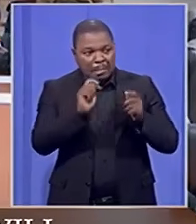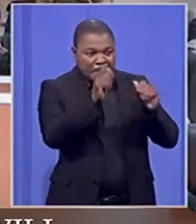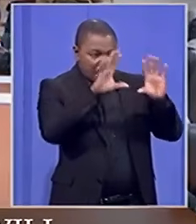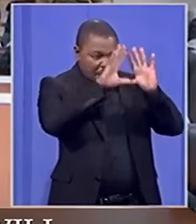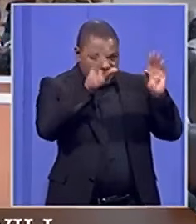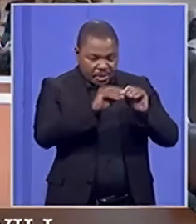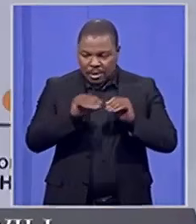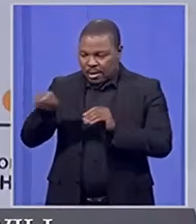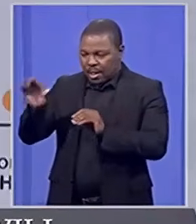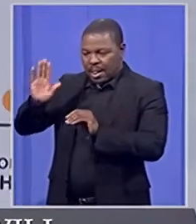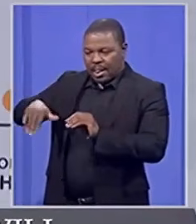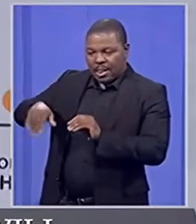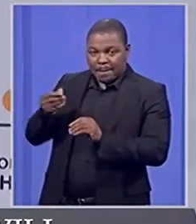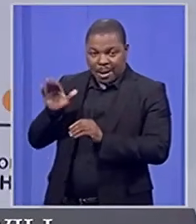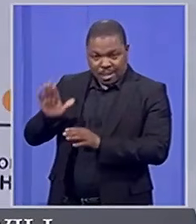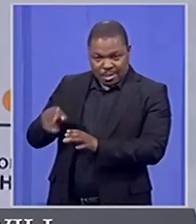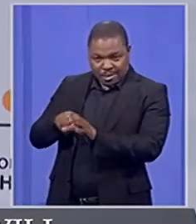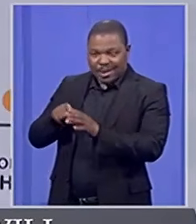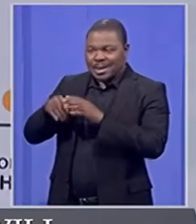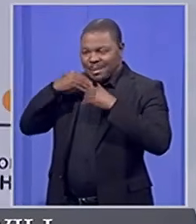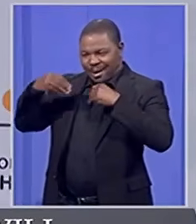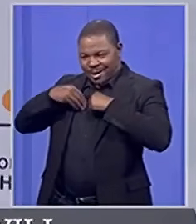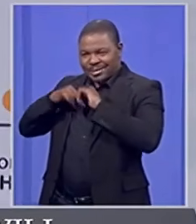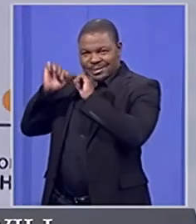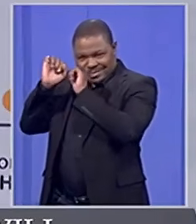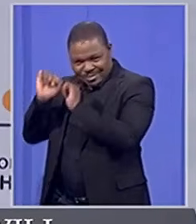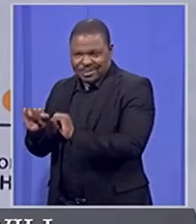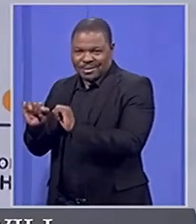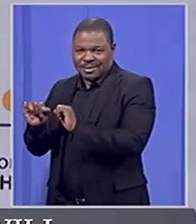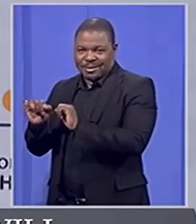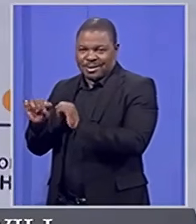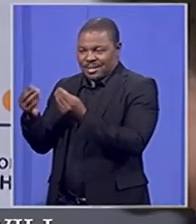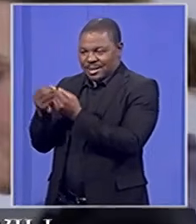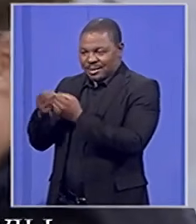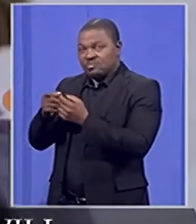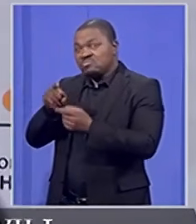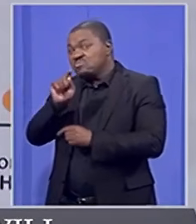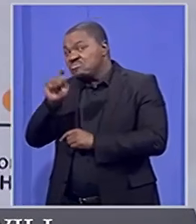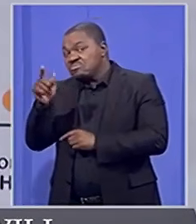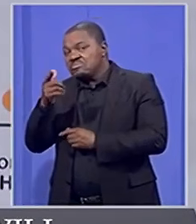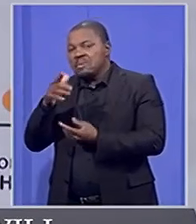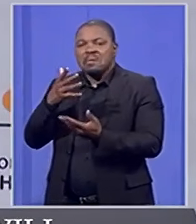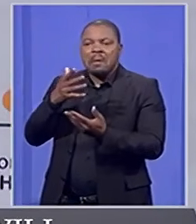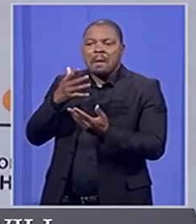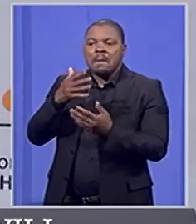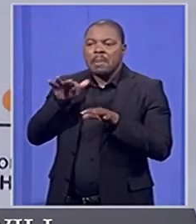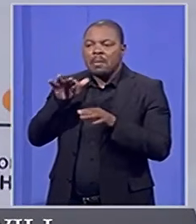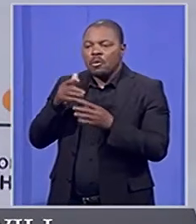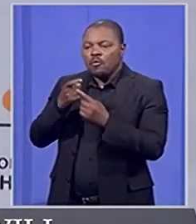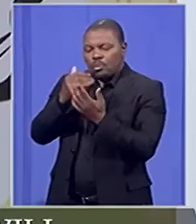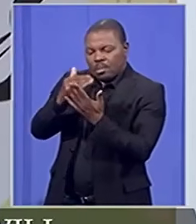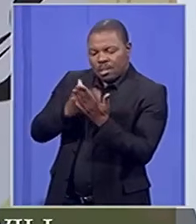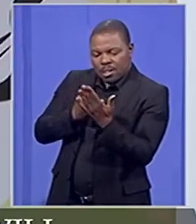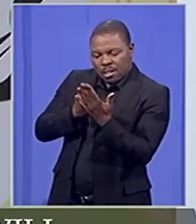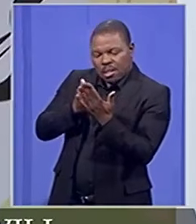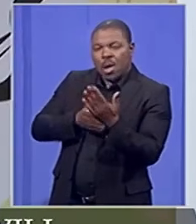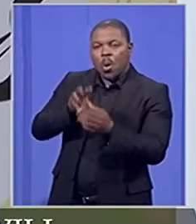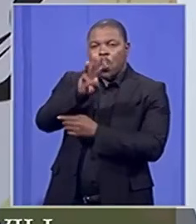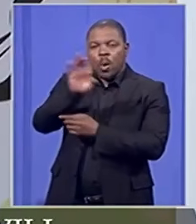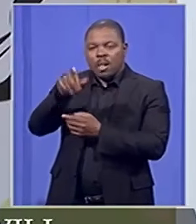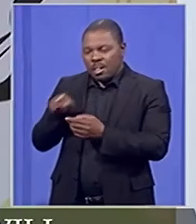bitsa ka hore ke di-asset tse leng hore mofu di sile le mphahlo tseo batho ba leng hore ke di-beneficiary ho ya ka will ba tlo benefita ho tswa ho